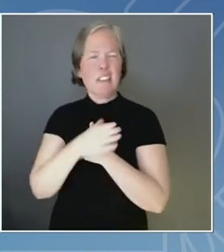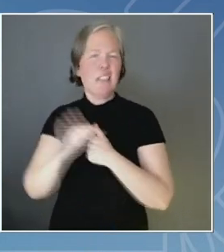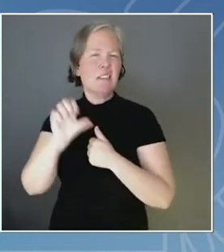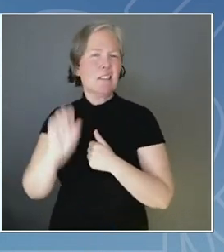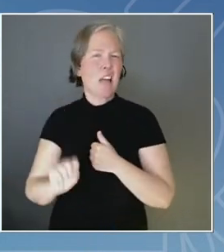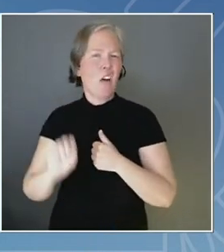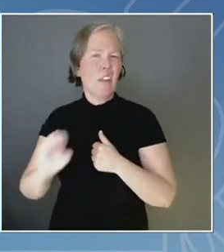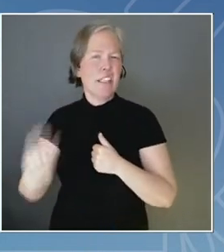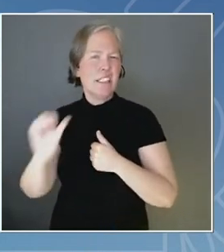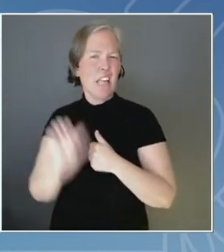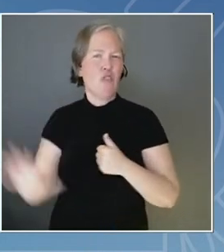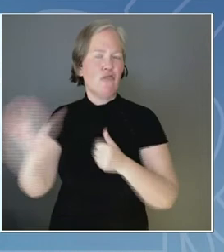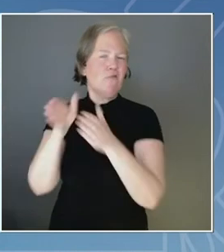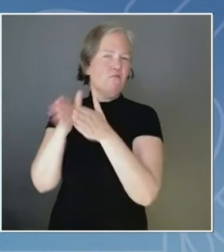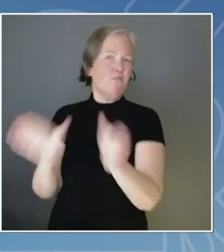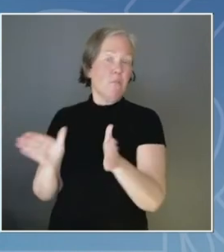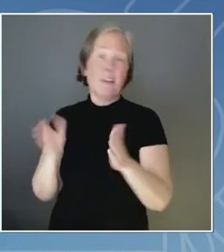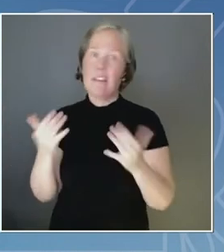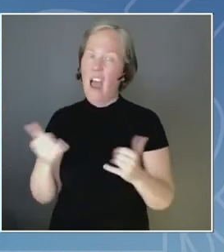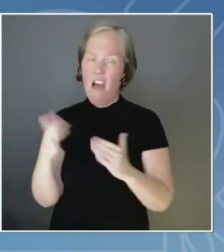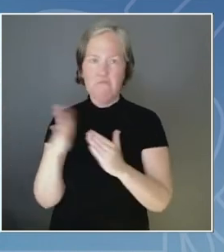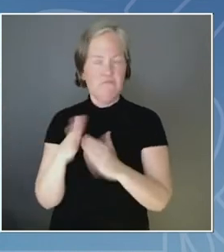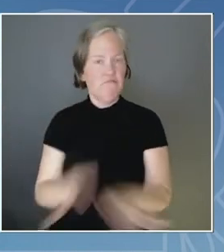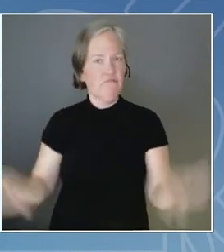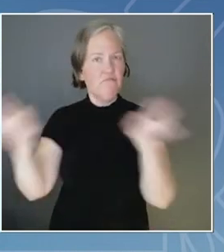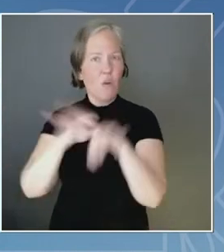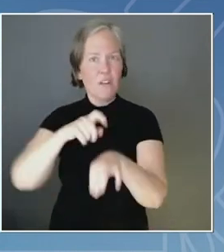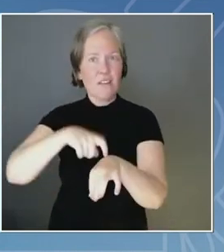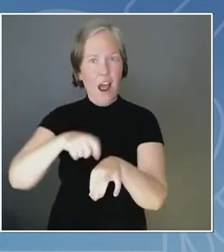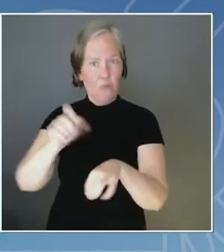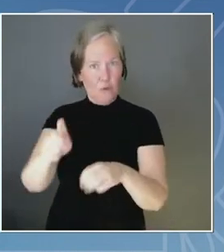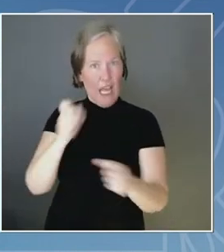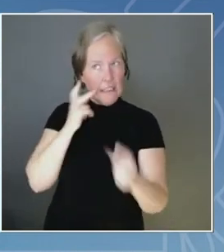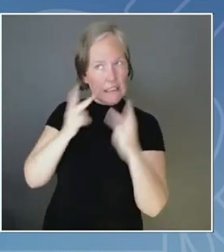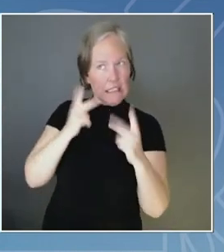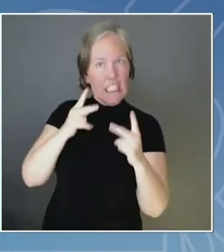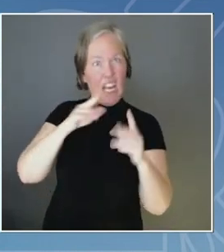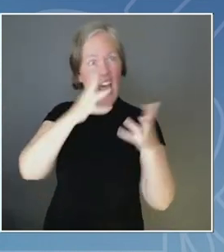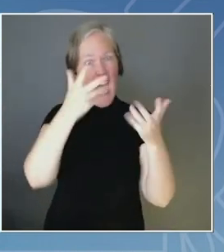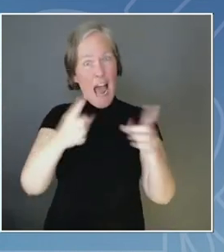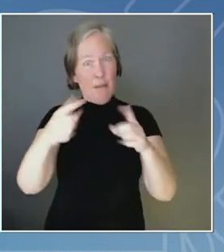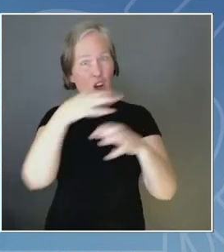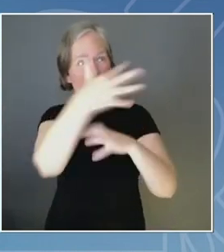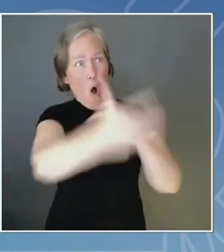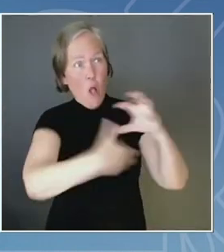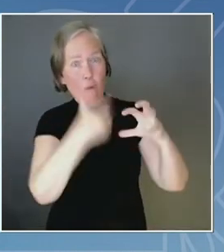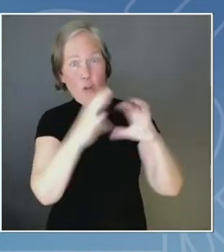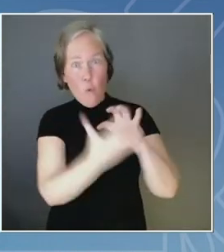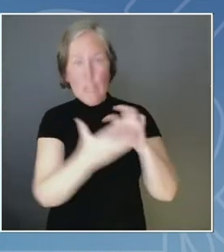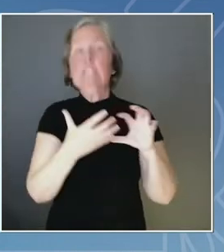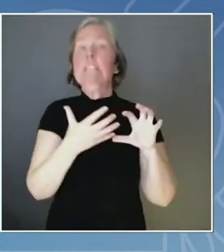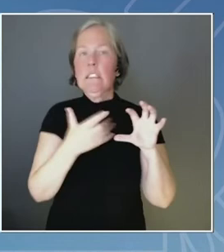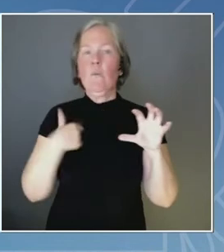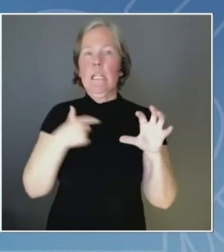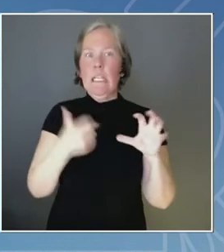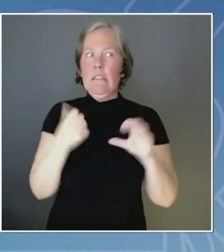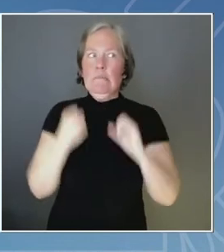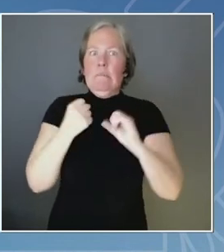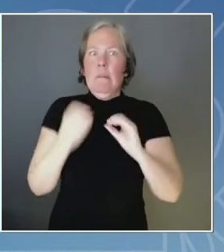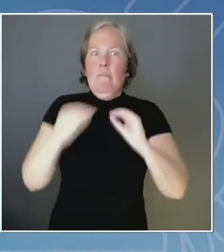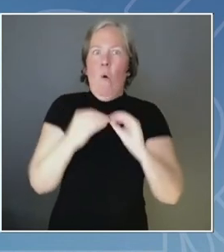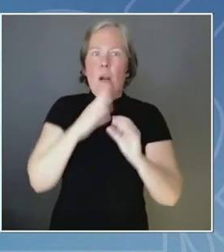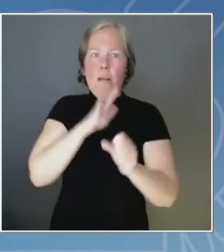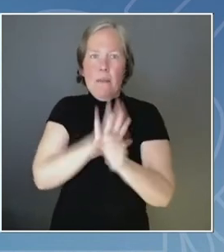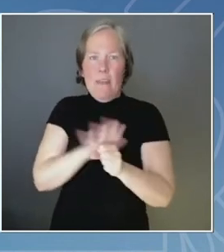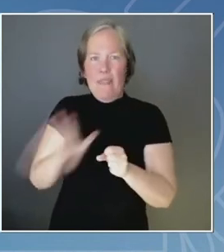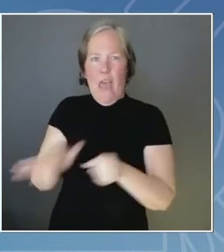right now when you see what's happening around the world for the United States to be reinforcing our commitment to the region. So I